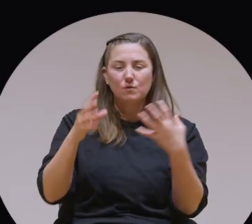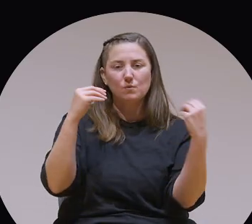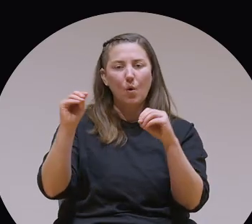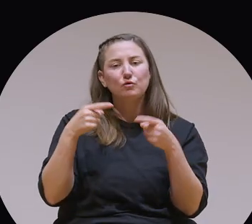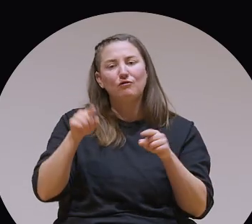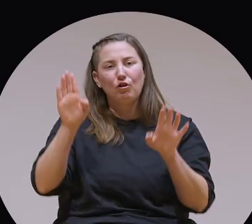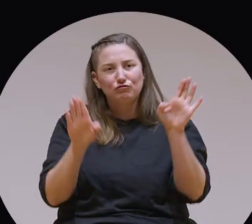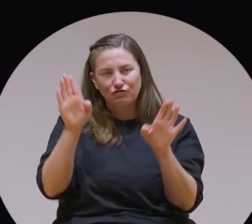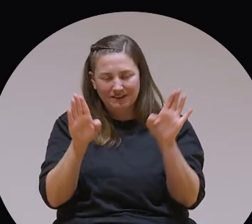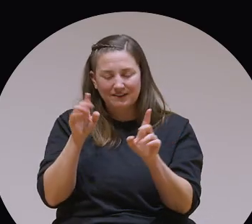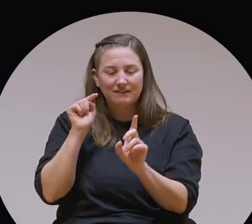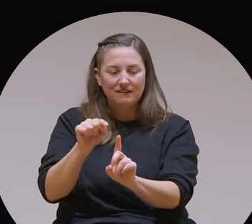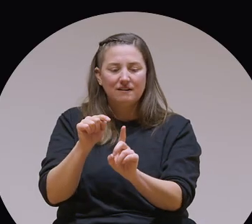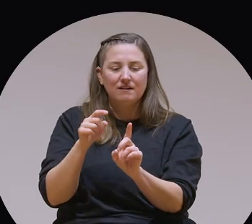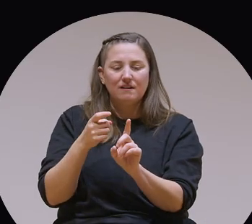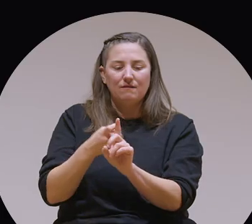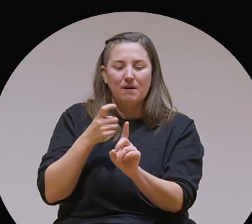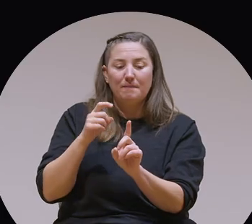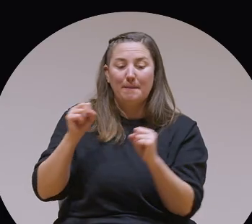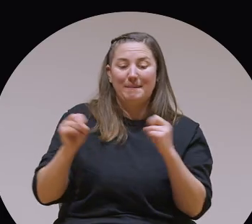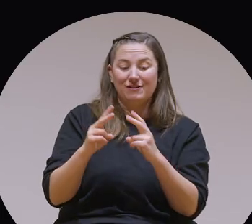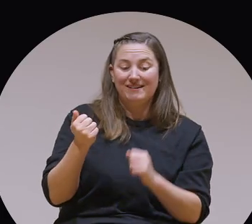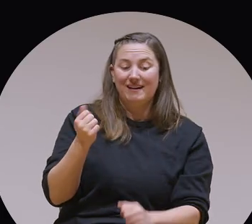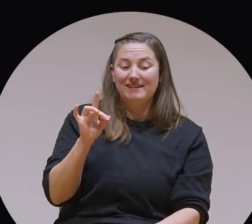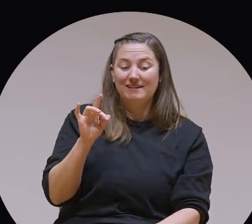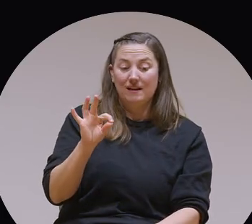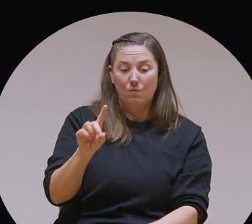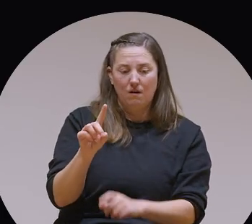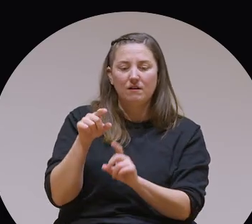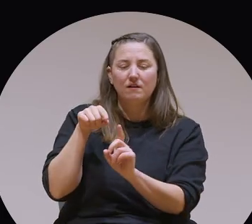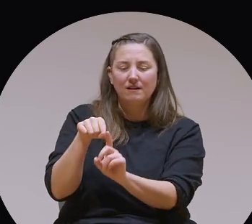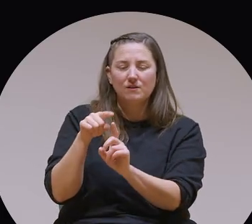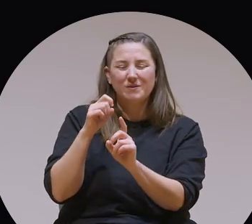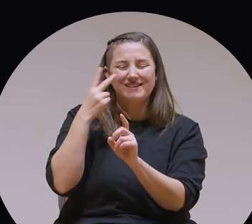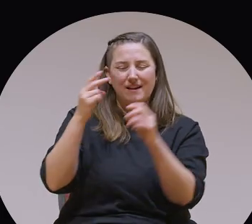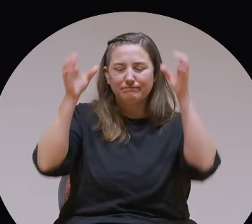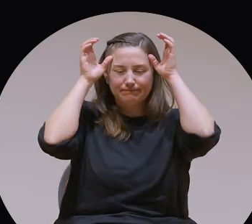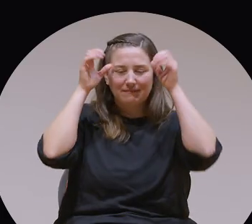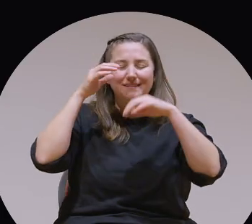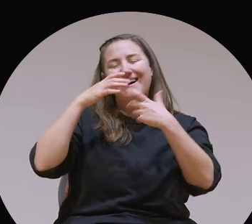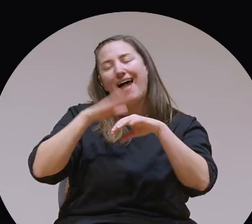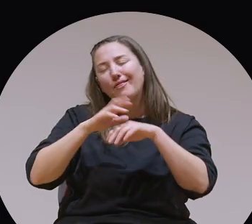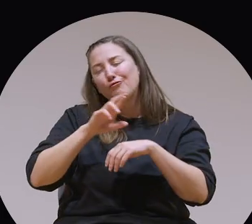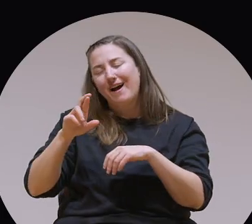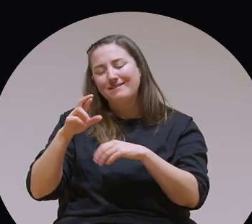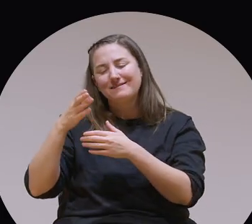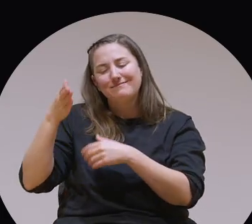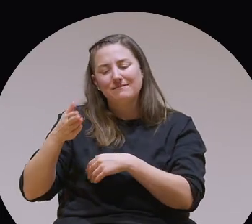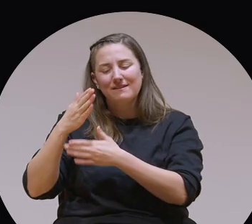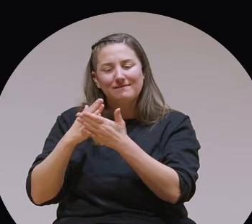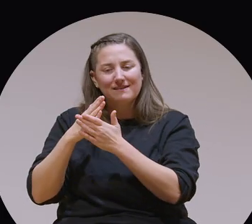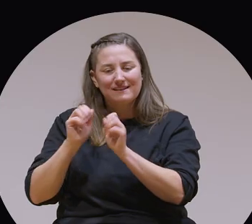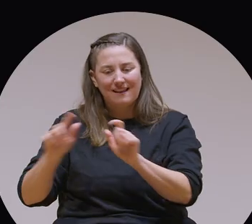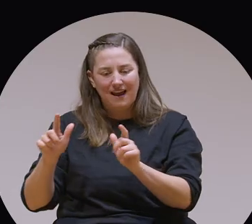auction in the Hotel Drouot in Paris in 1891. That's the clip on the top right-hand side of the slide. And then we traced